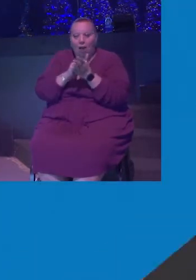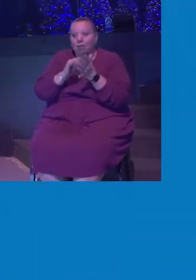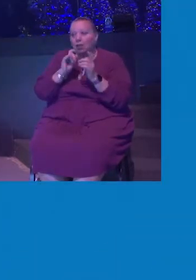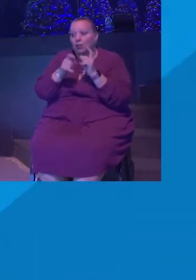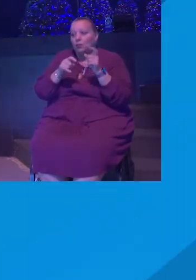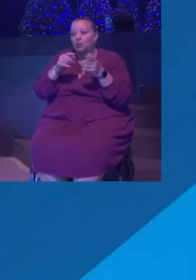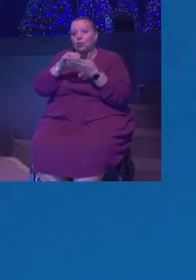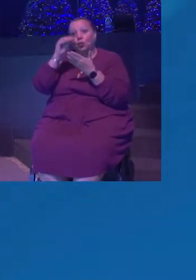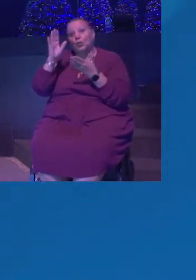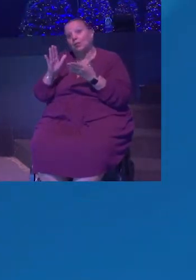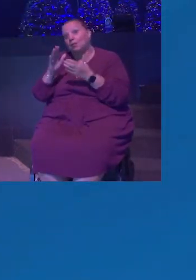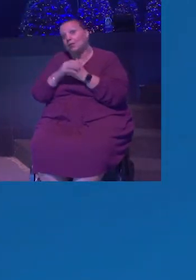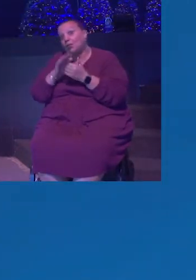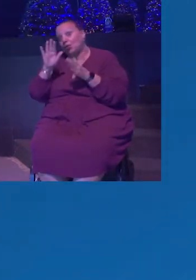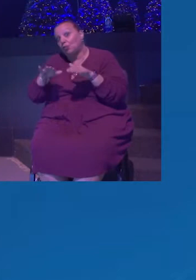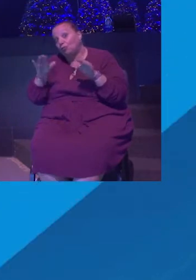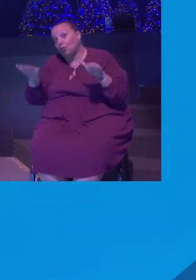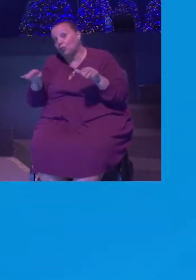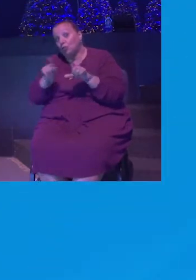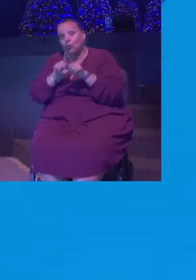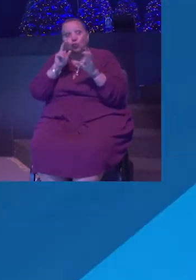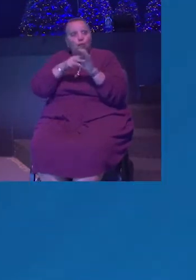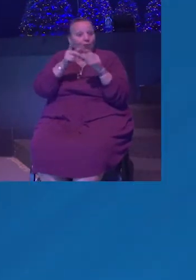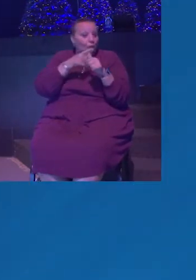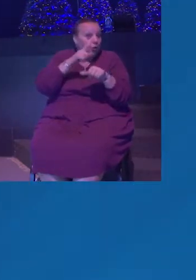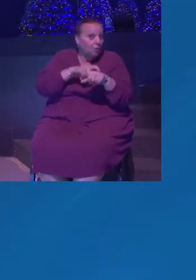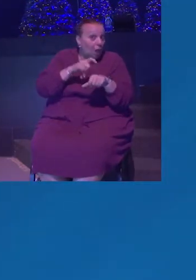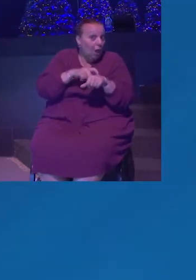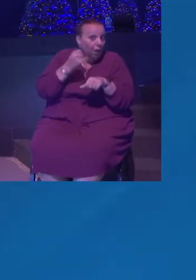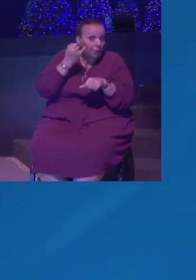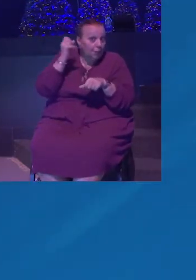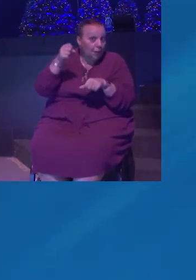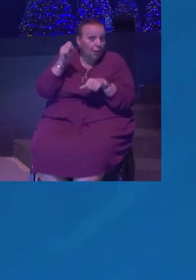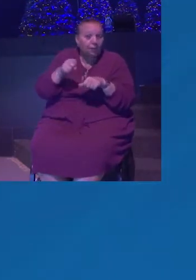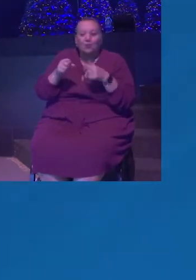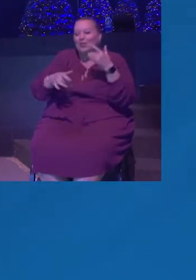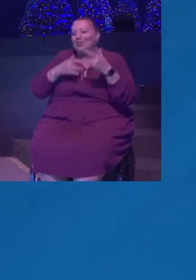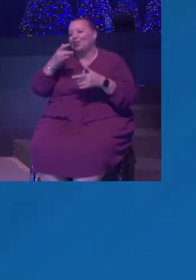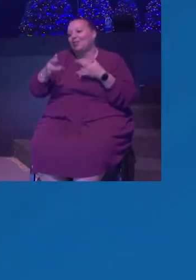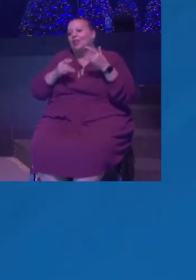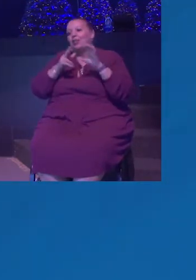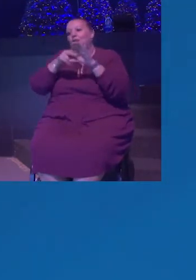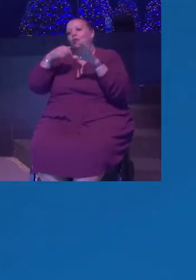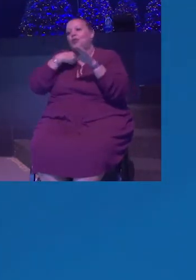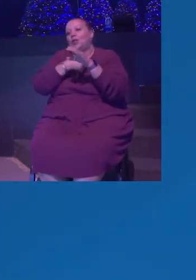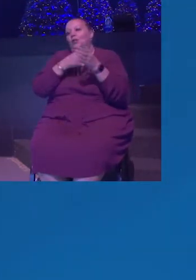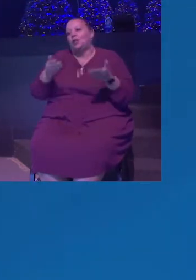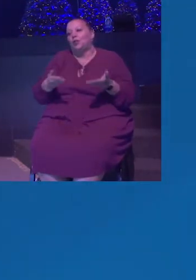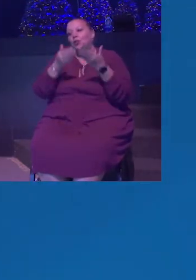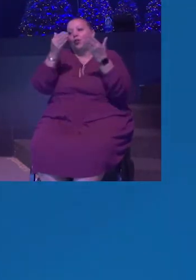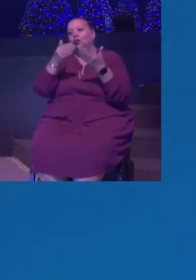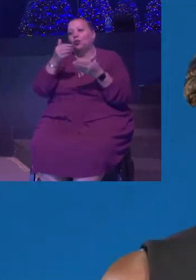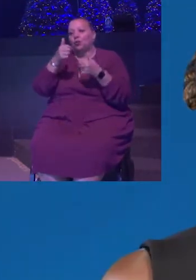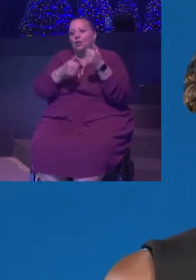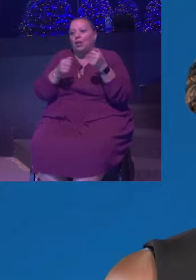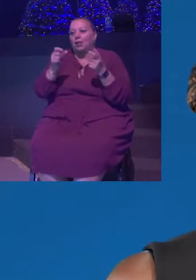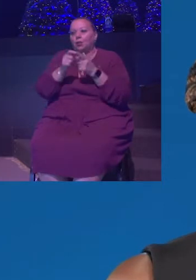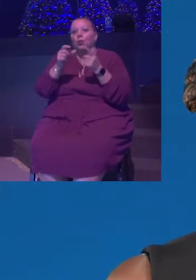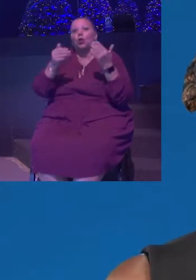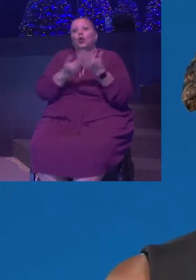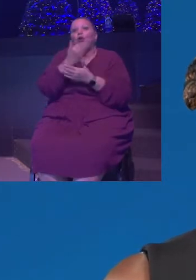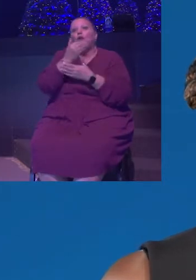and students. Are you joining us for the first time today? If so, we're so glad you joined us, and we encourage you to text the word NEW